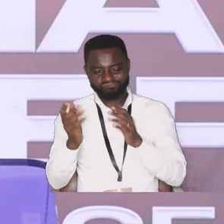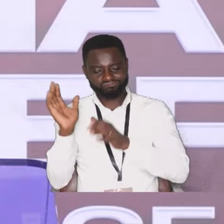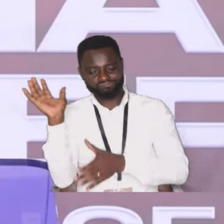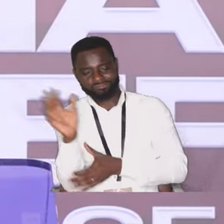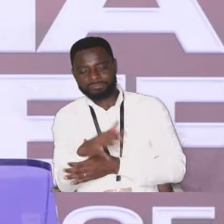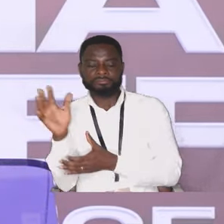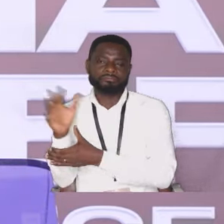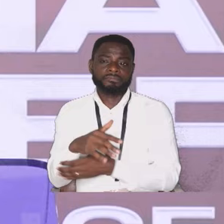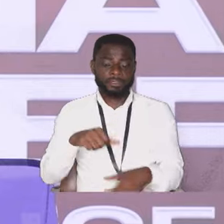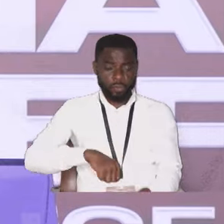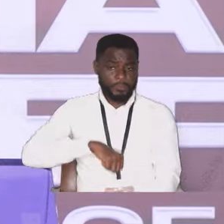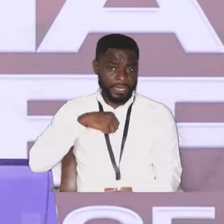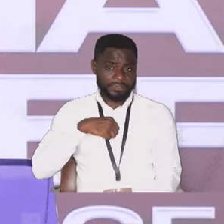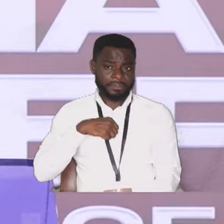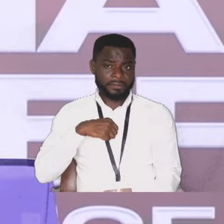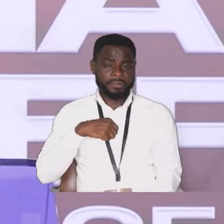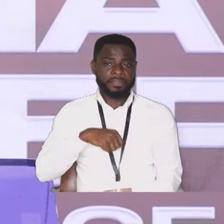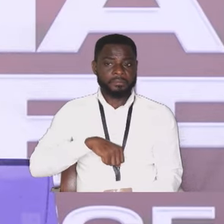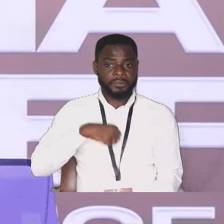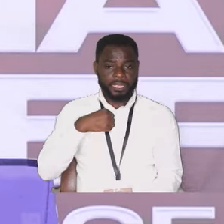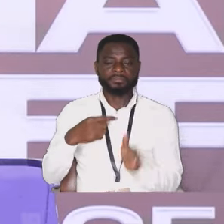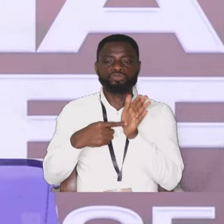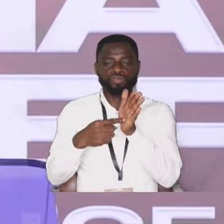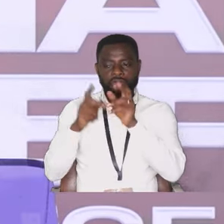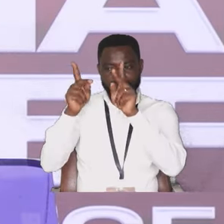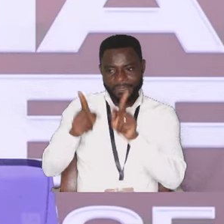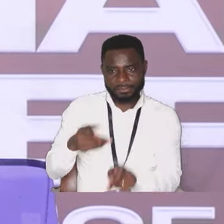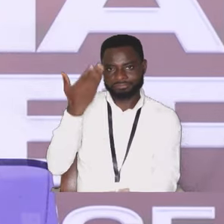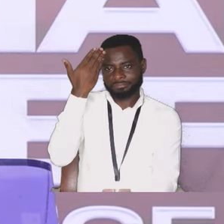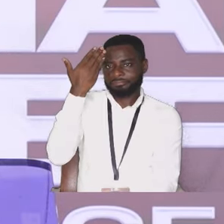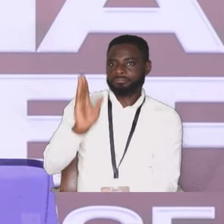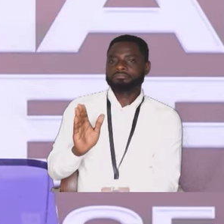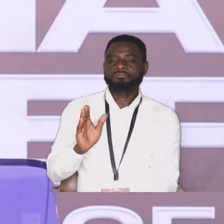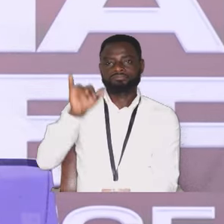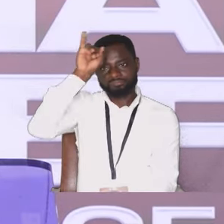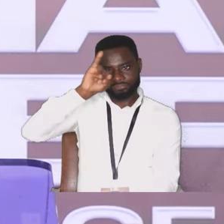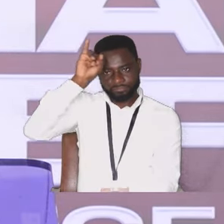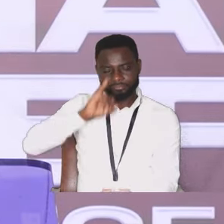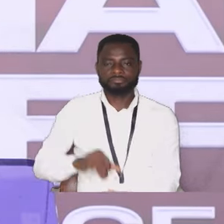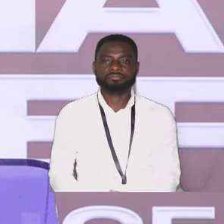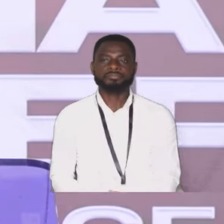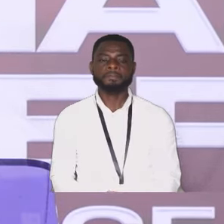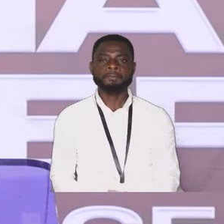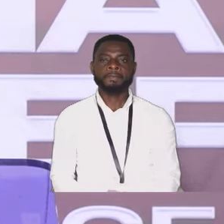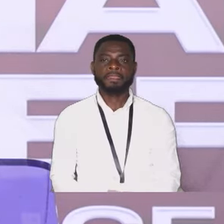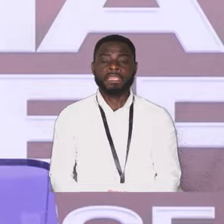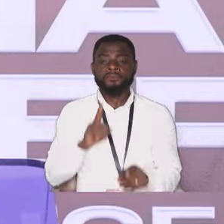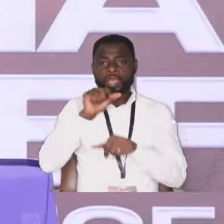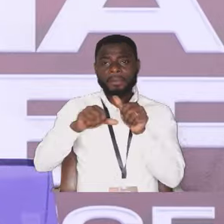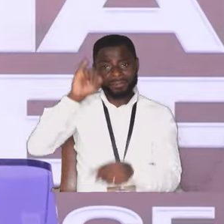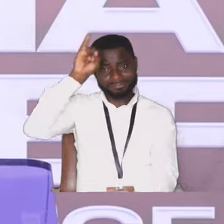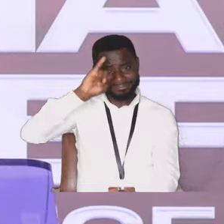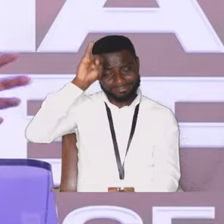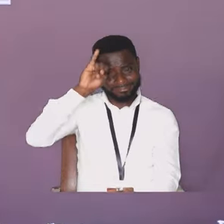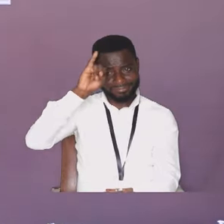So pride is a symptom of ignorance. And when you talk about ignorance, you are talking